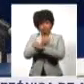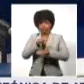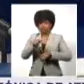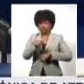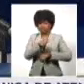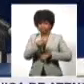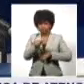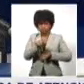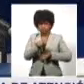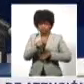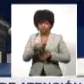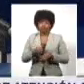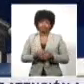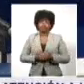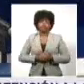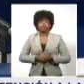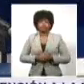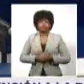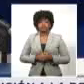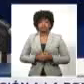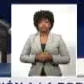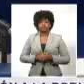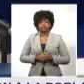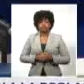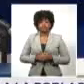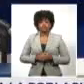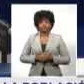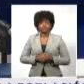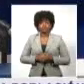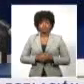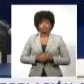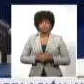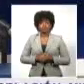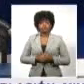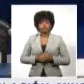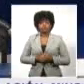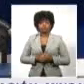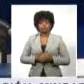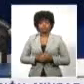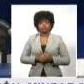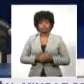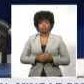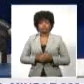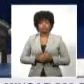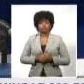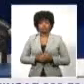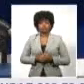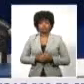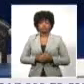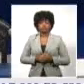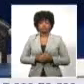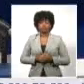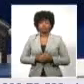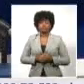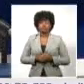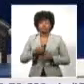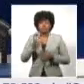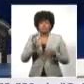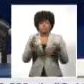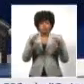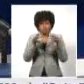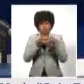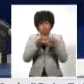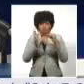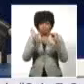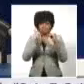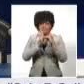2.8, Guantanamo with 3.1, Santiago with 4.8, and Camagüey with